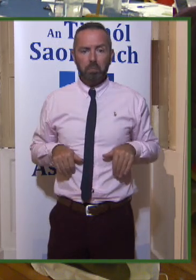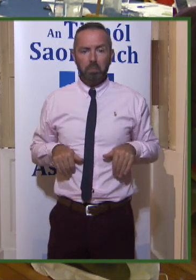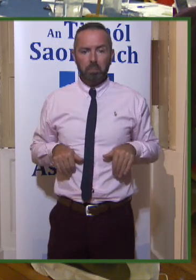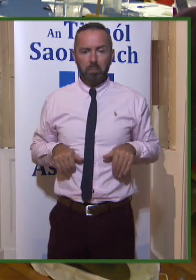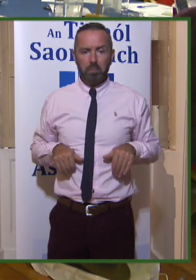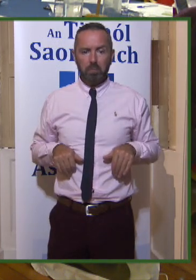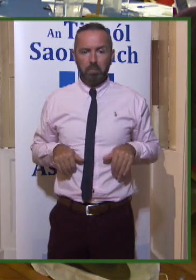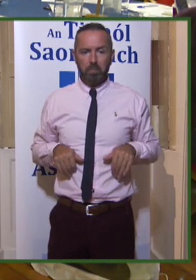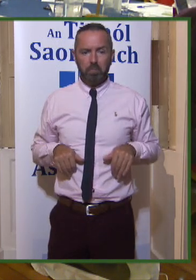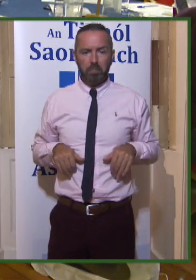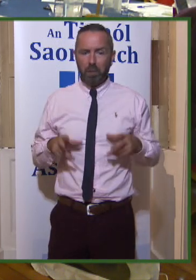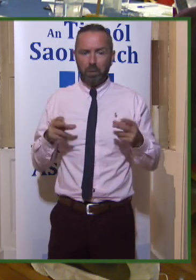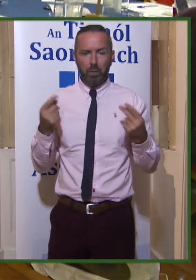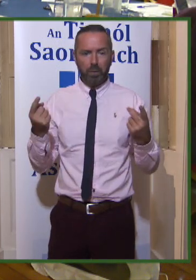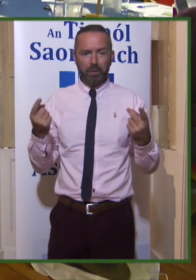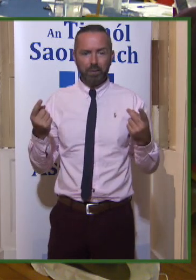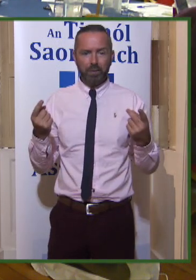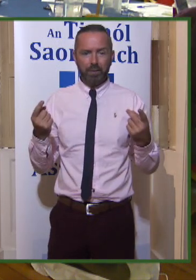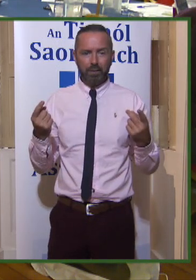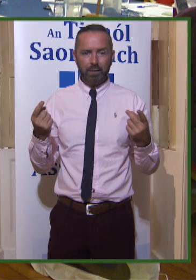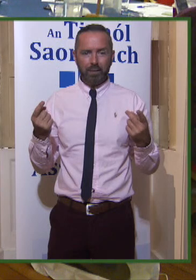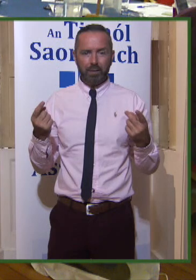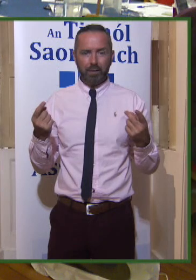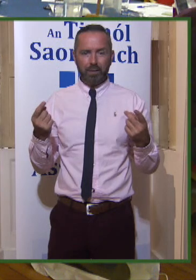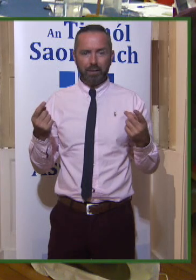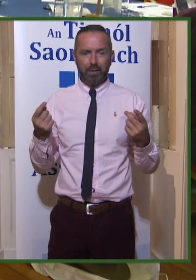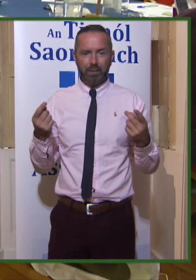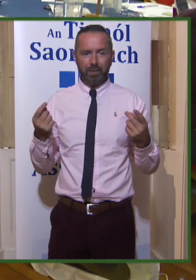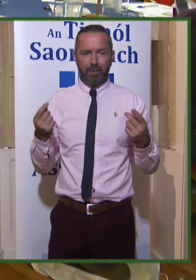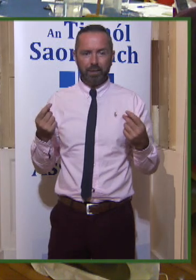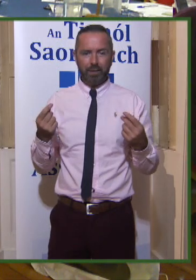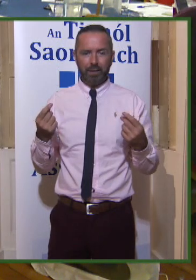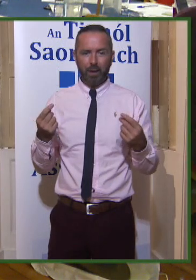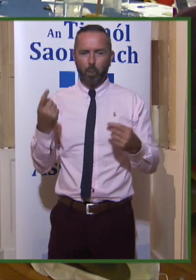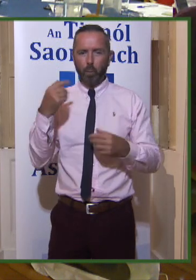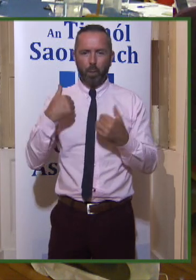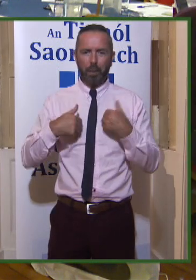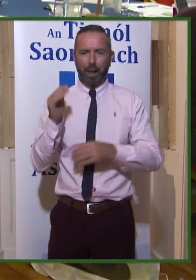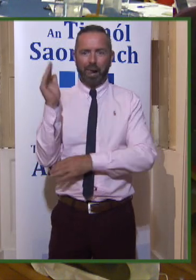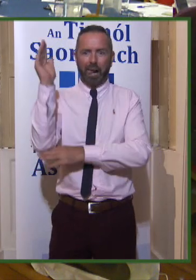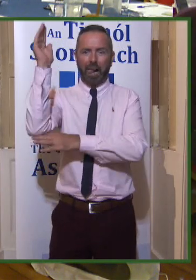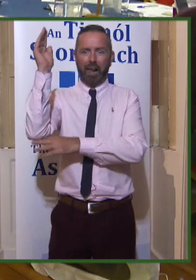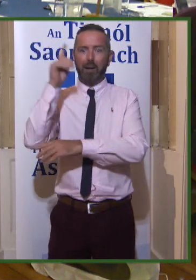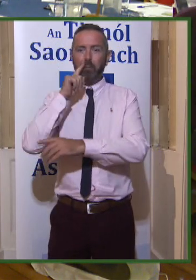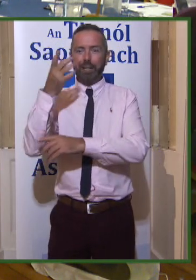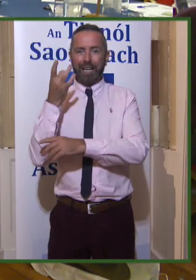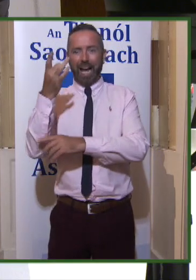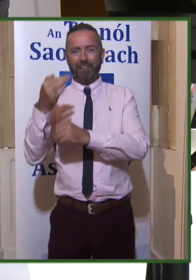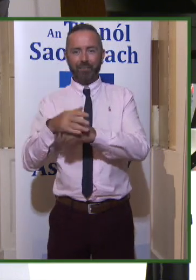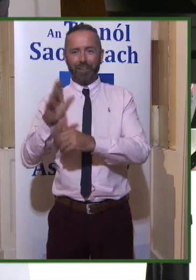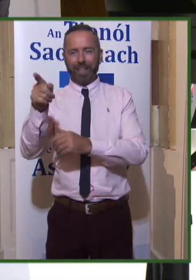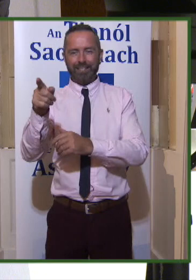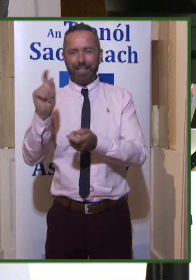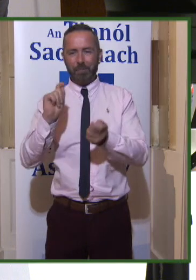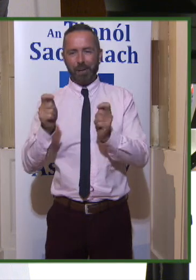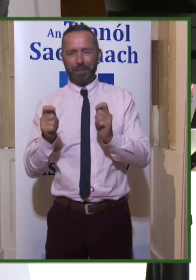that. Okay, so that. Please don't vote against the thing you asked for. That's a correction. That's a correction,